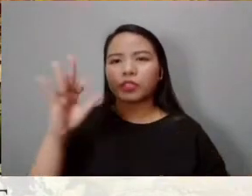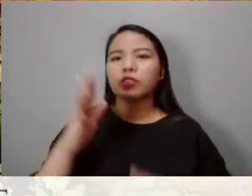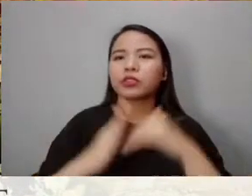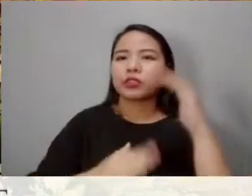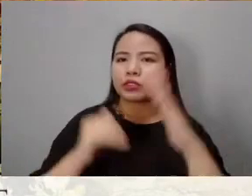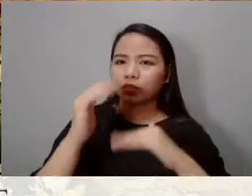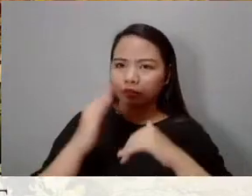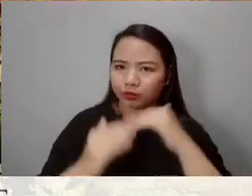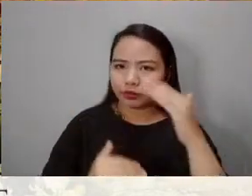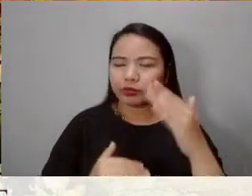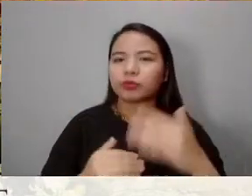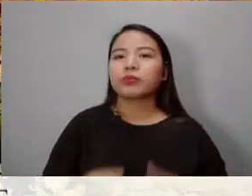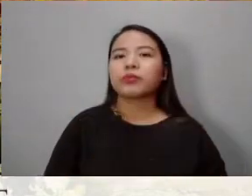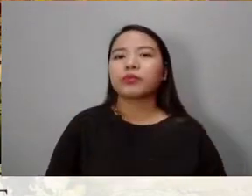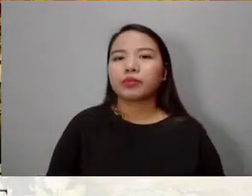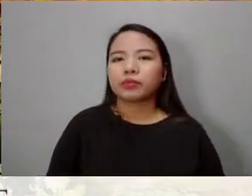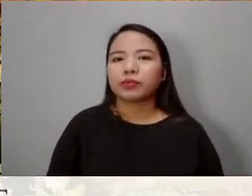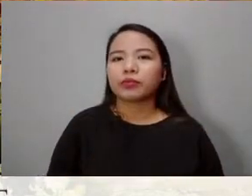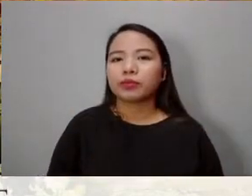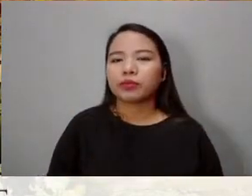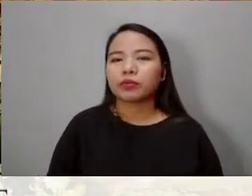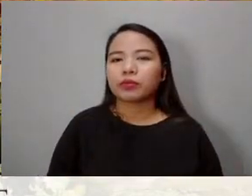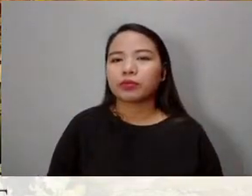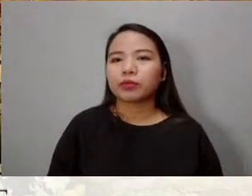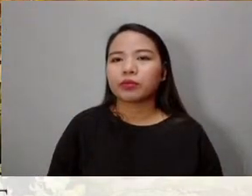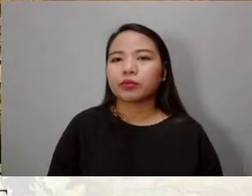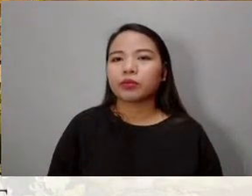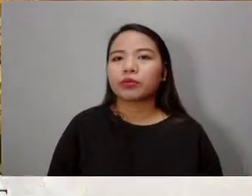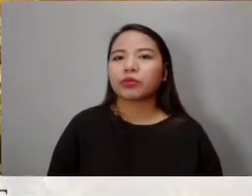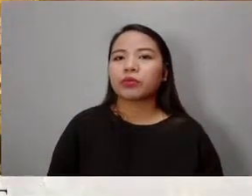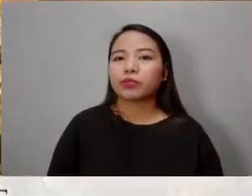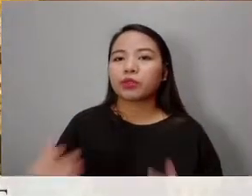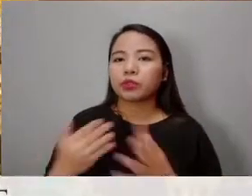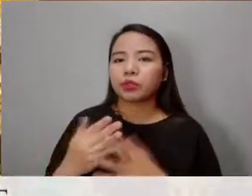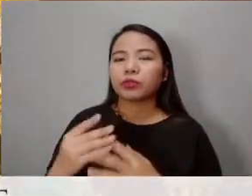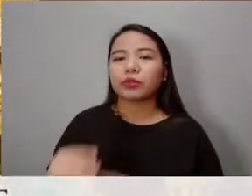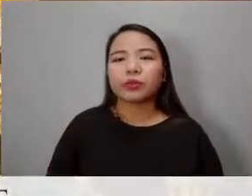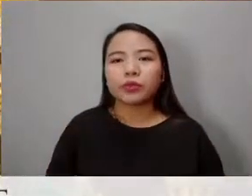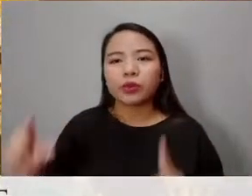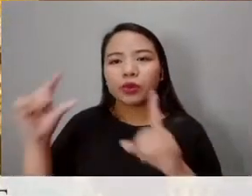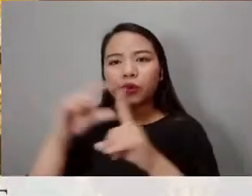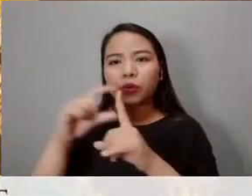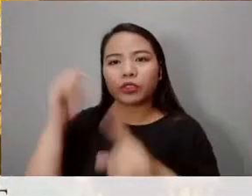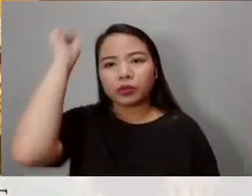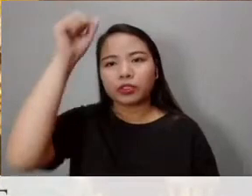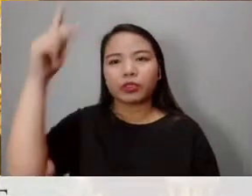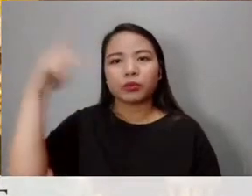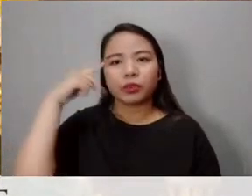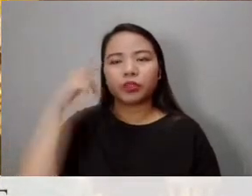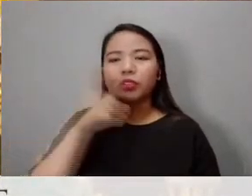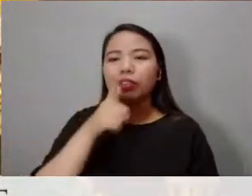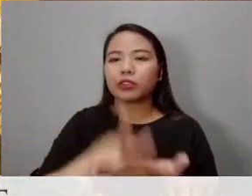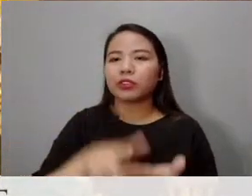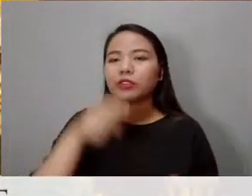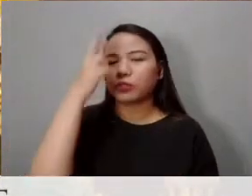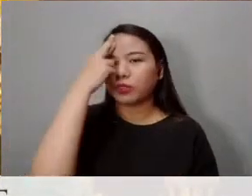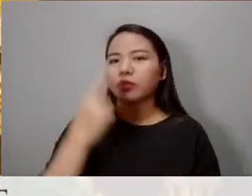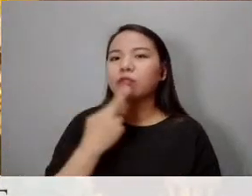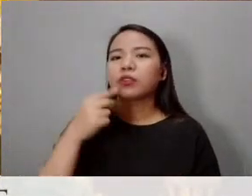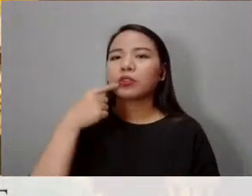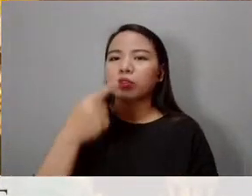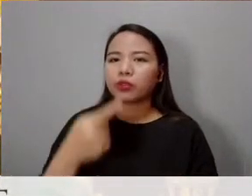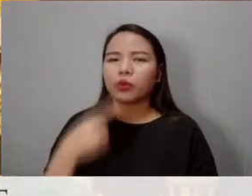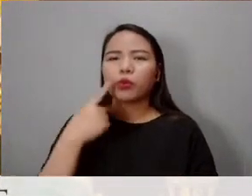Divina in the words of St. Paul, his letter to the Romans, that says, "Who can separate